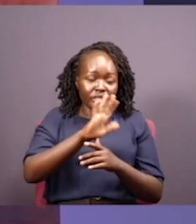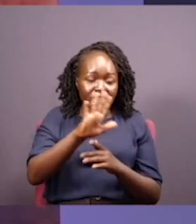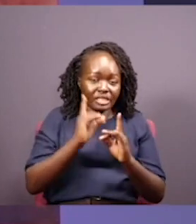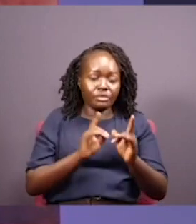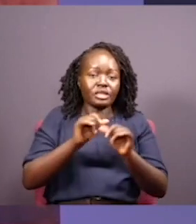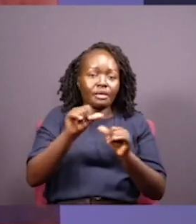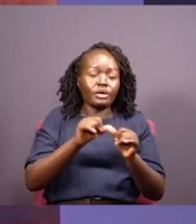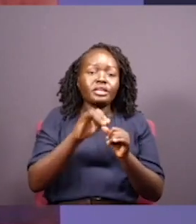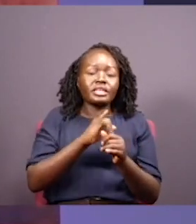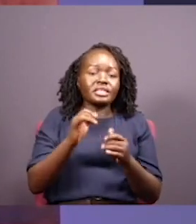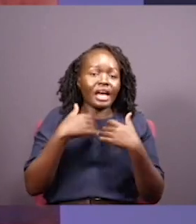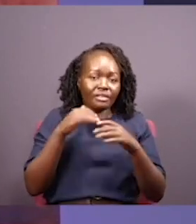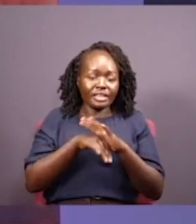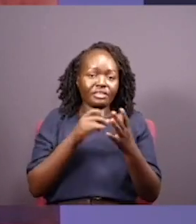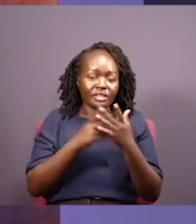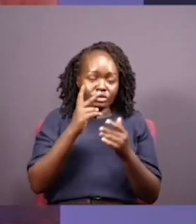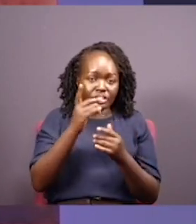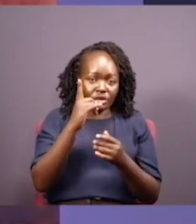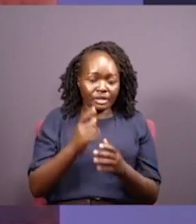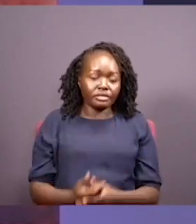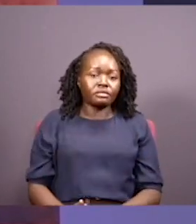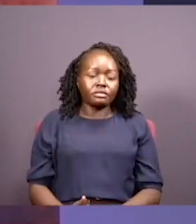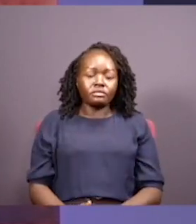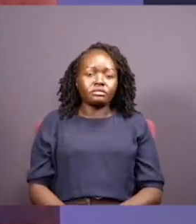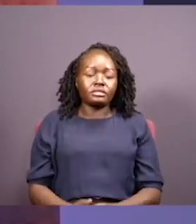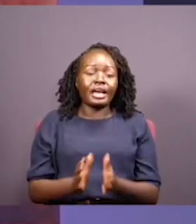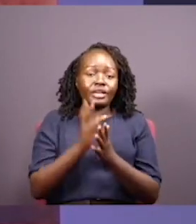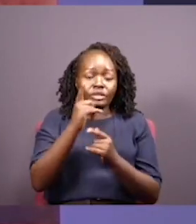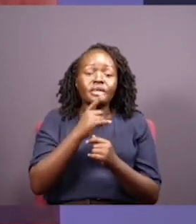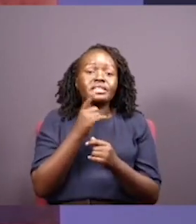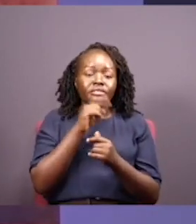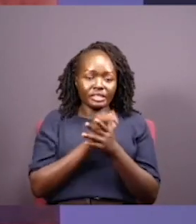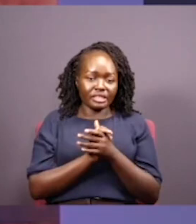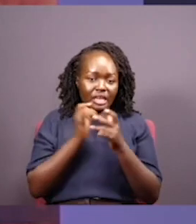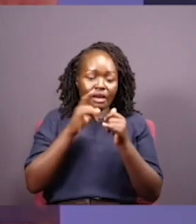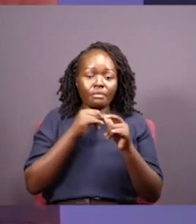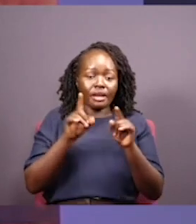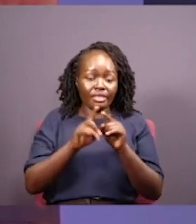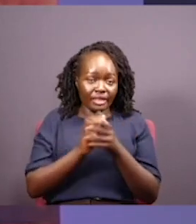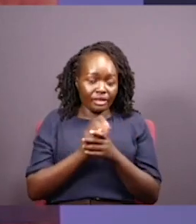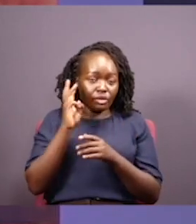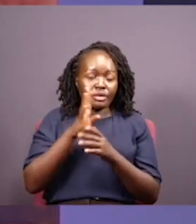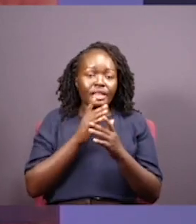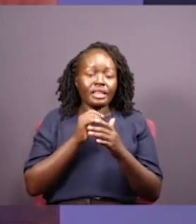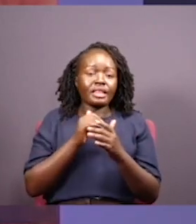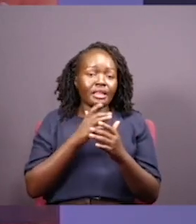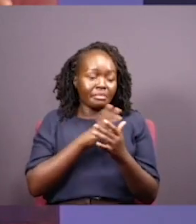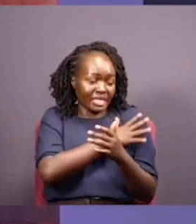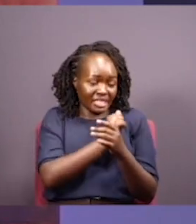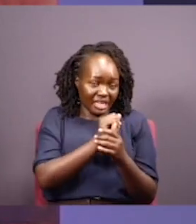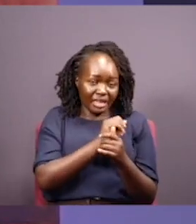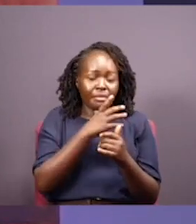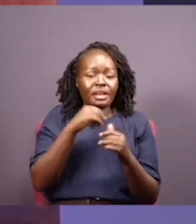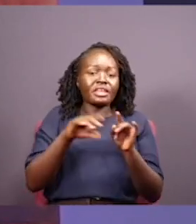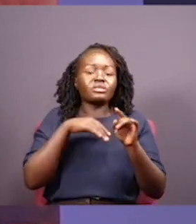in verse 21. And verse 21 tells us, "Now brother will betray brother to death, and a